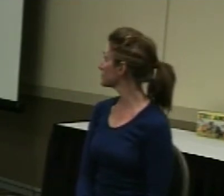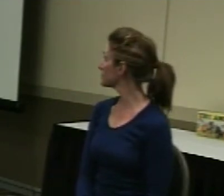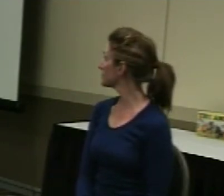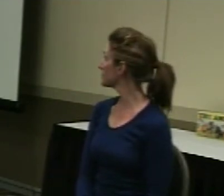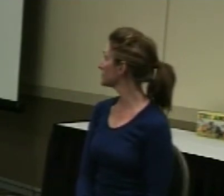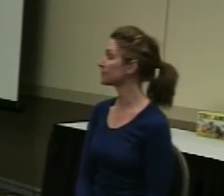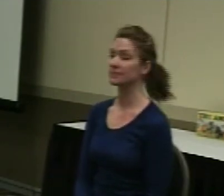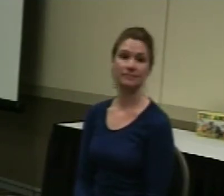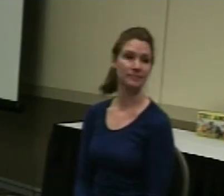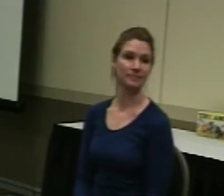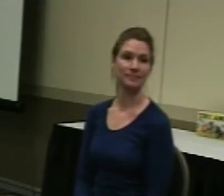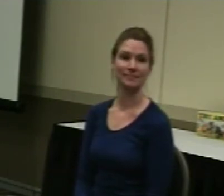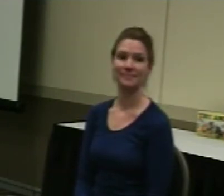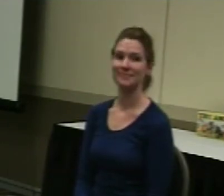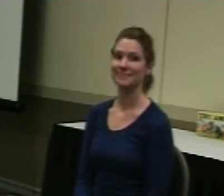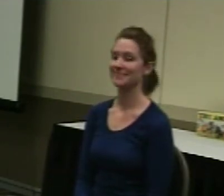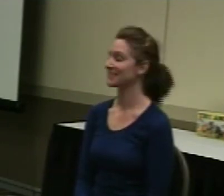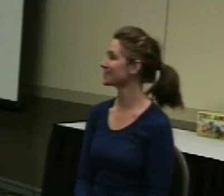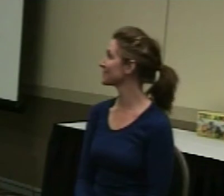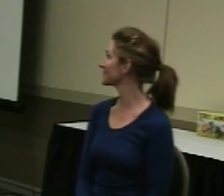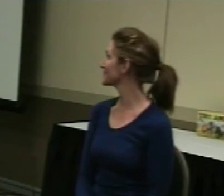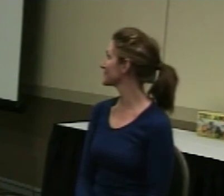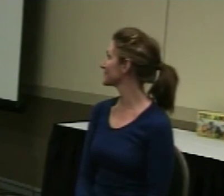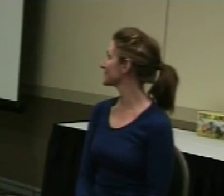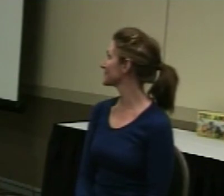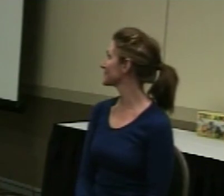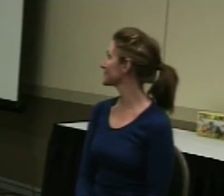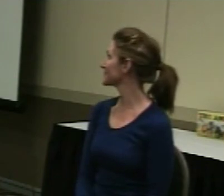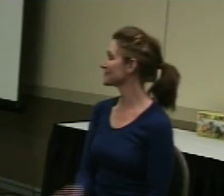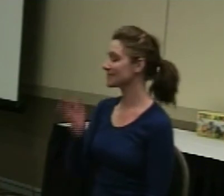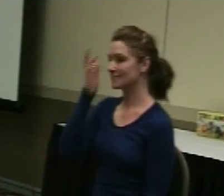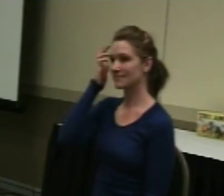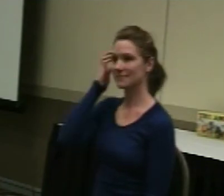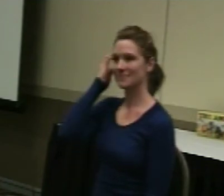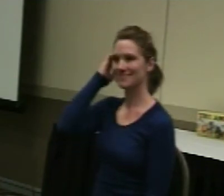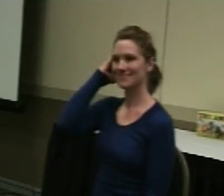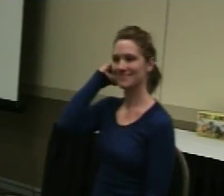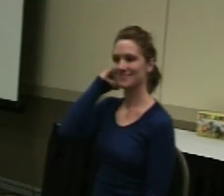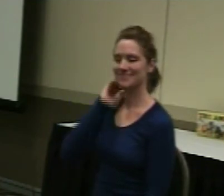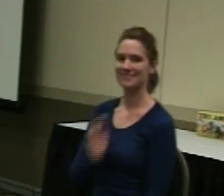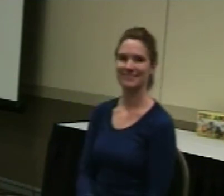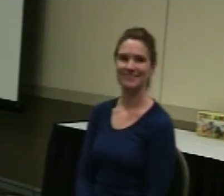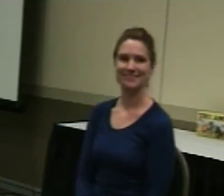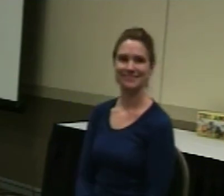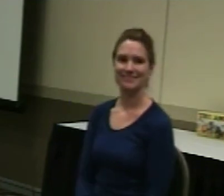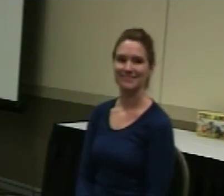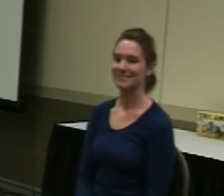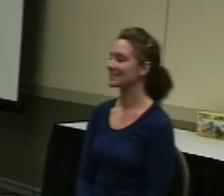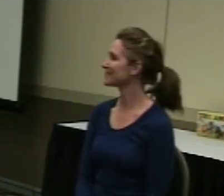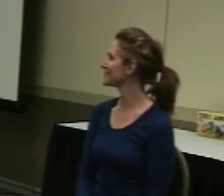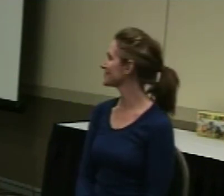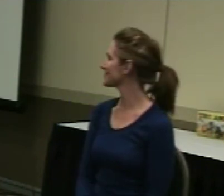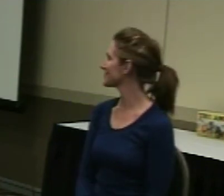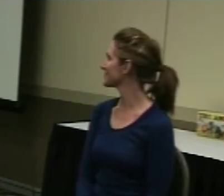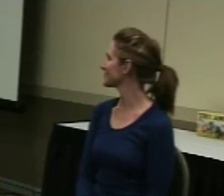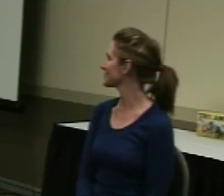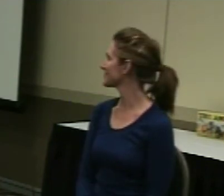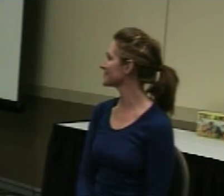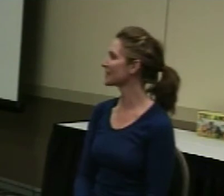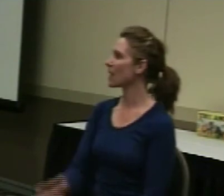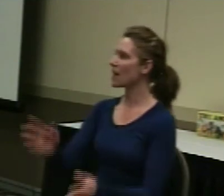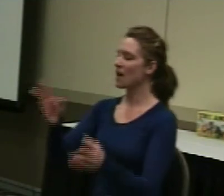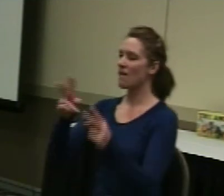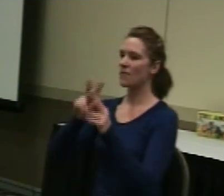Okay. I'd like to show you a very small little piece of video that makes it very